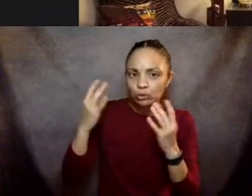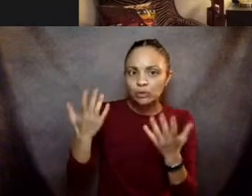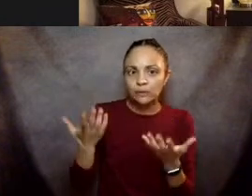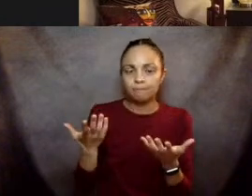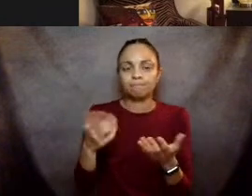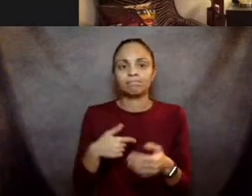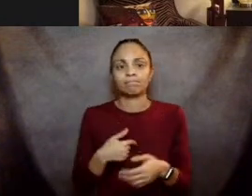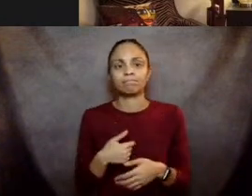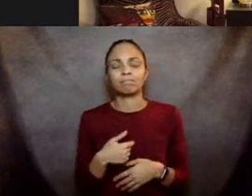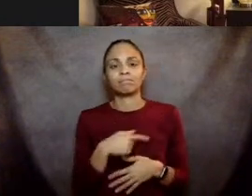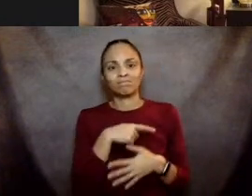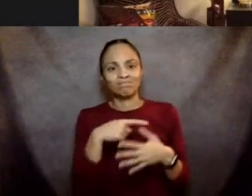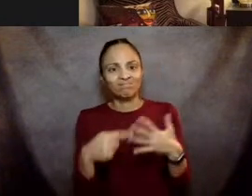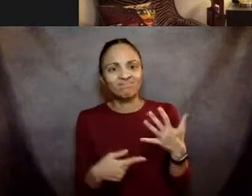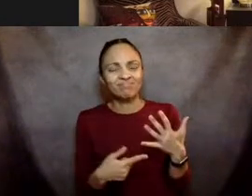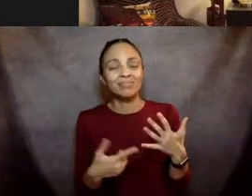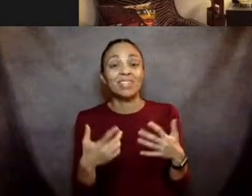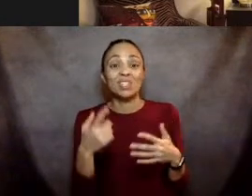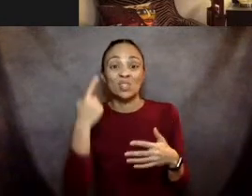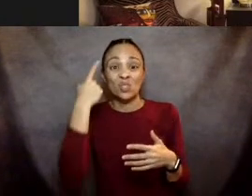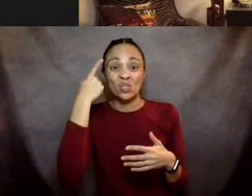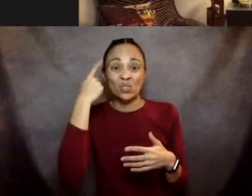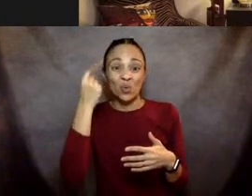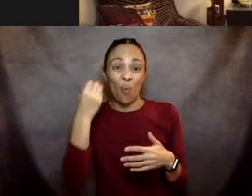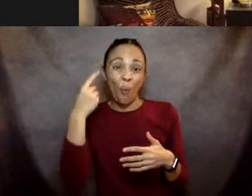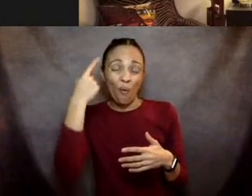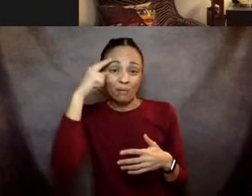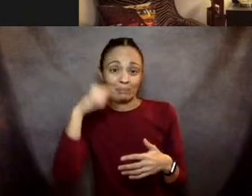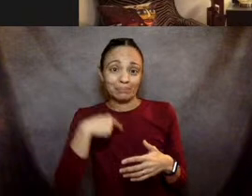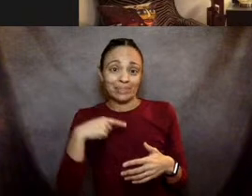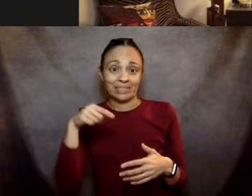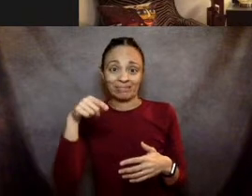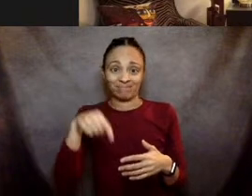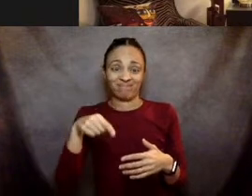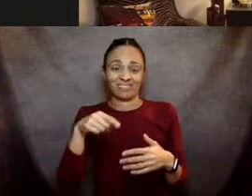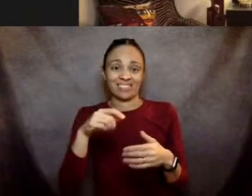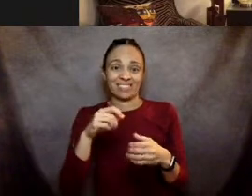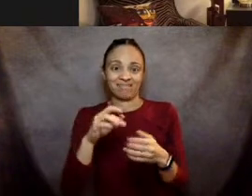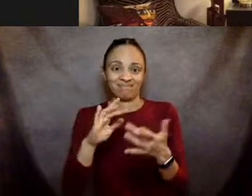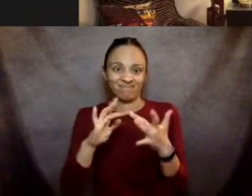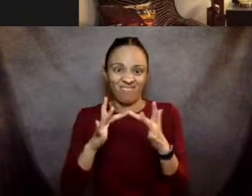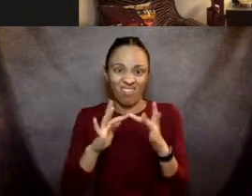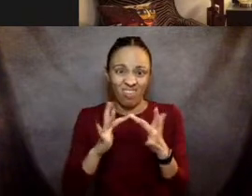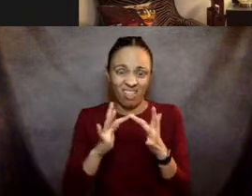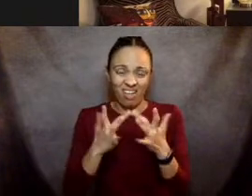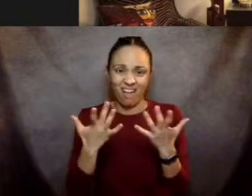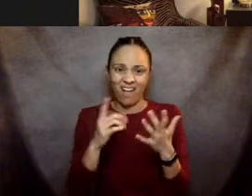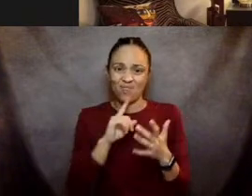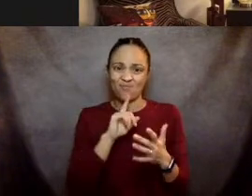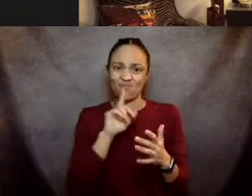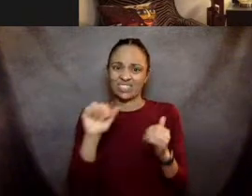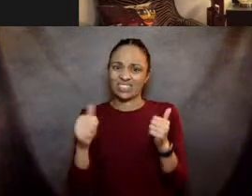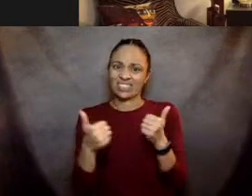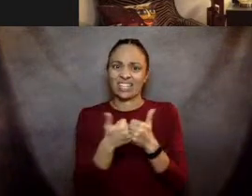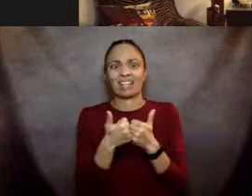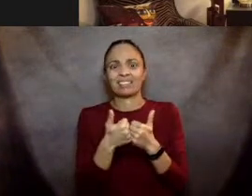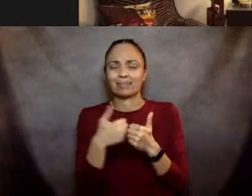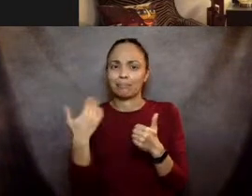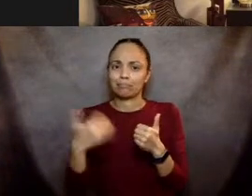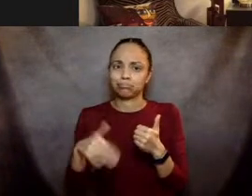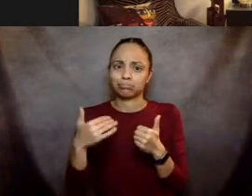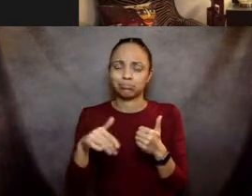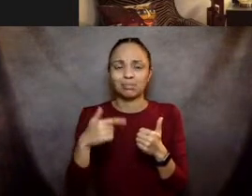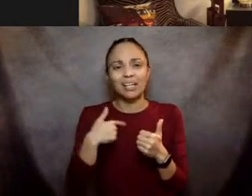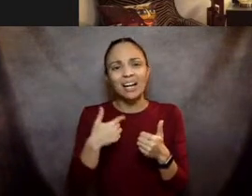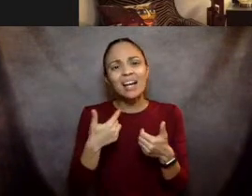This has been a real challenge for me, and what it's forcing me to do is to learn more and